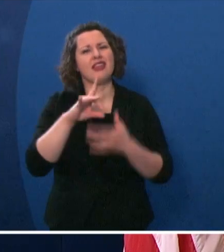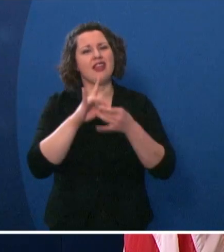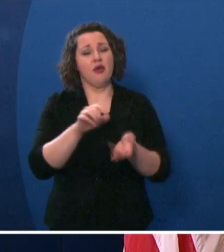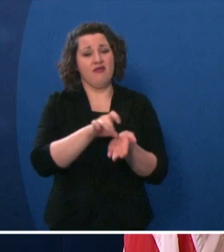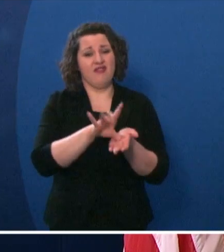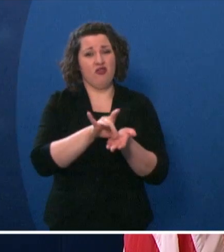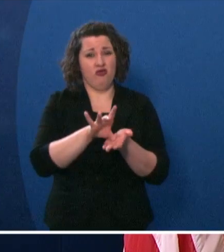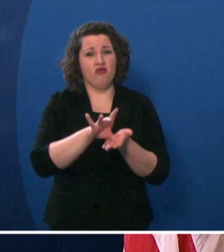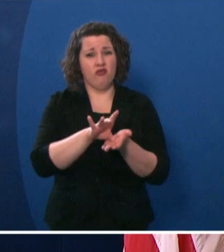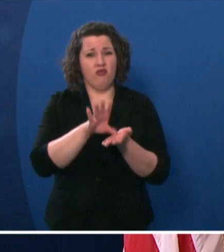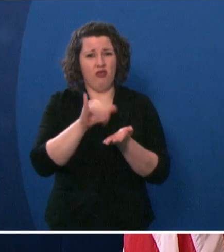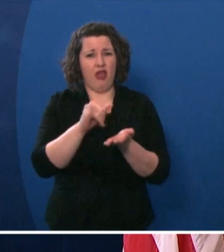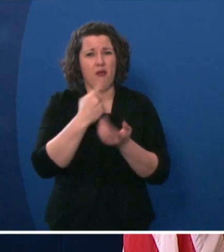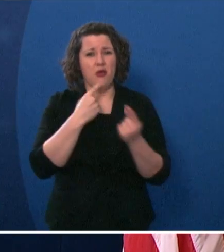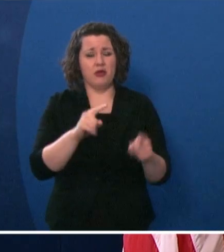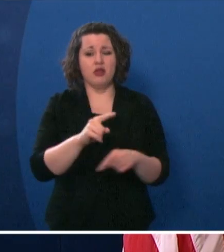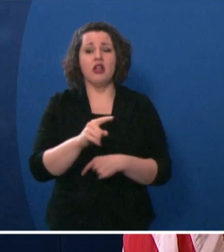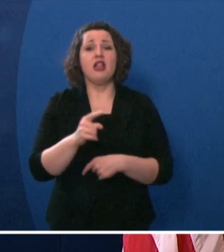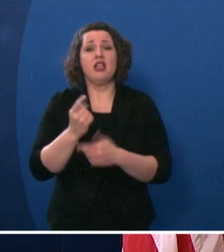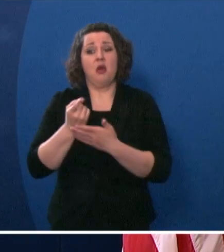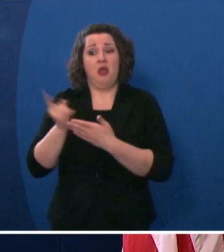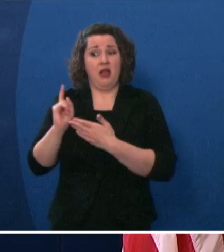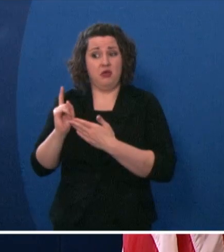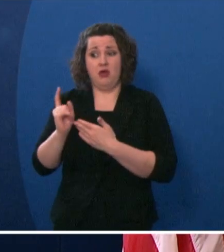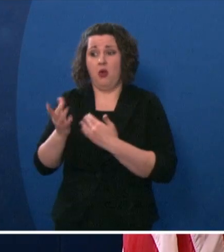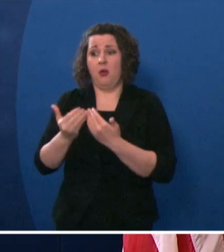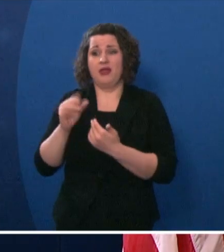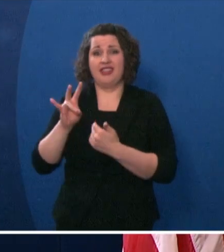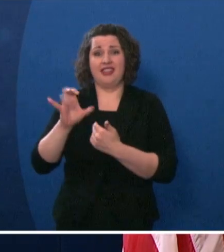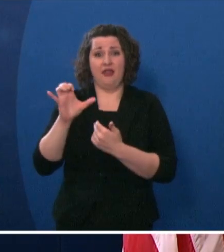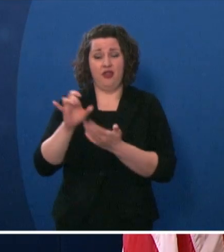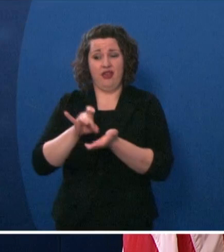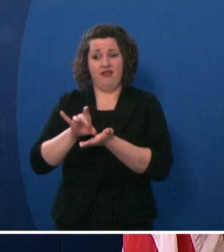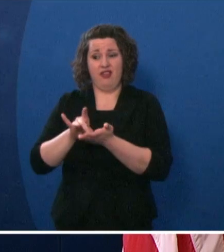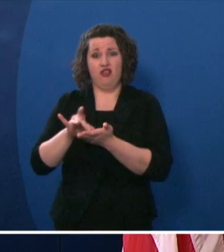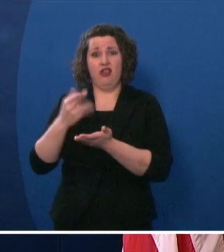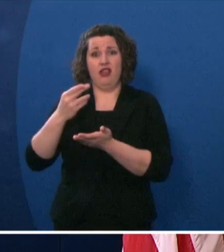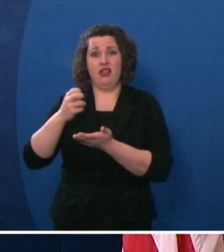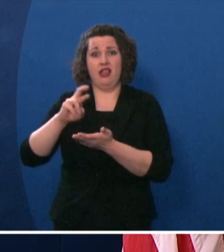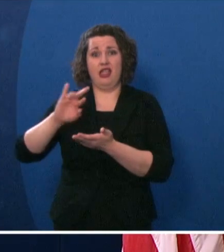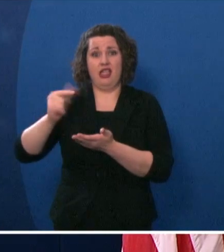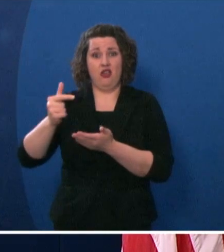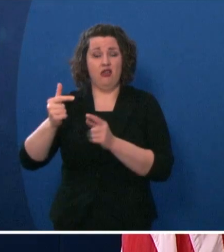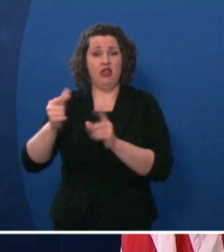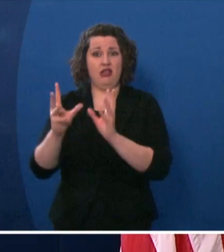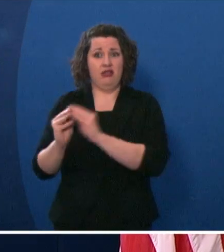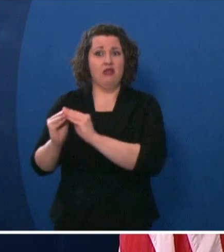the proclamation. Yep. As of the middle of last week, there were nearly 700 eviction hearings set across the state after the